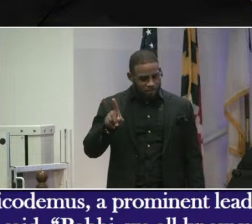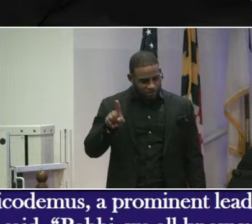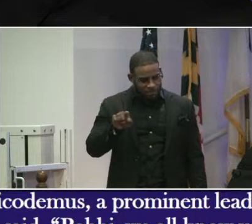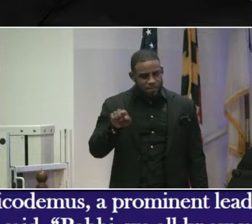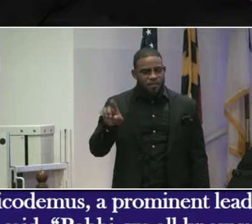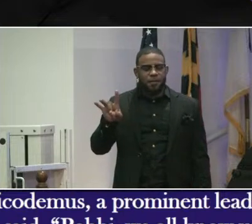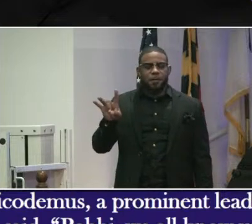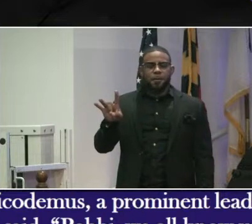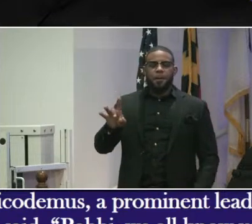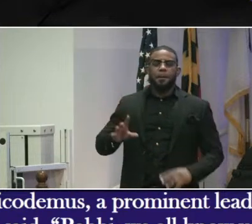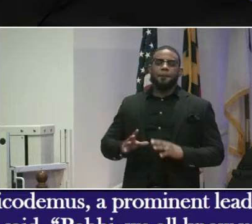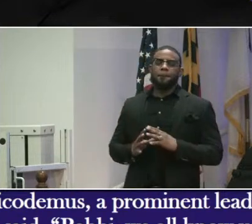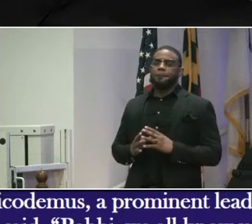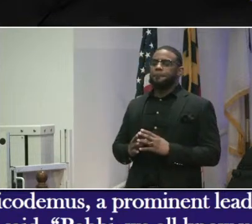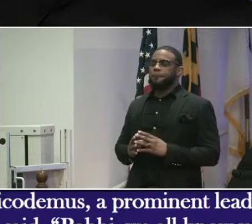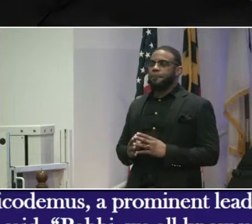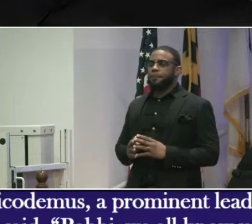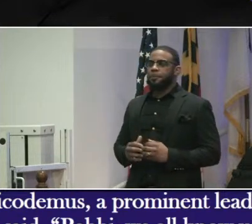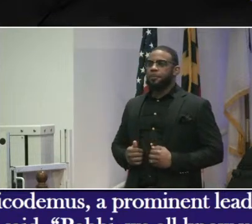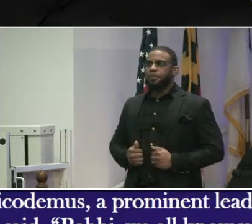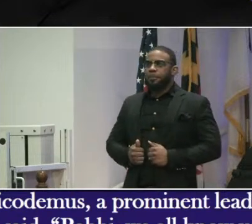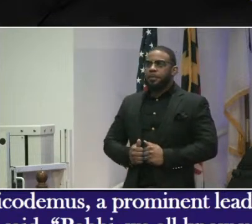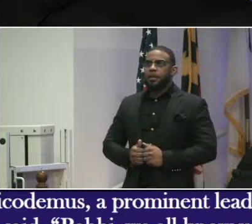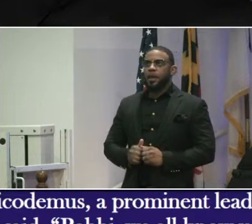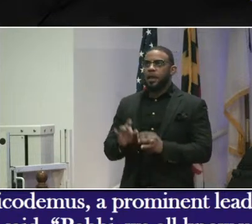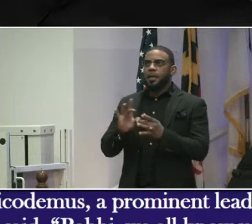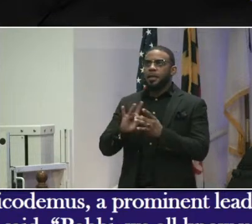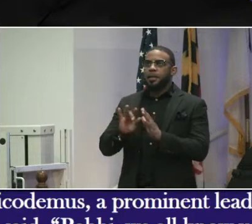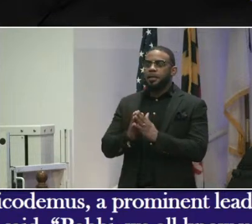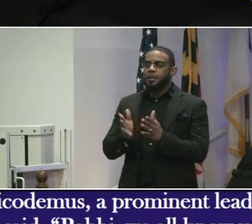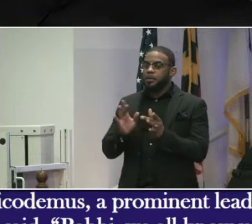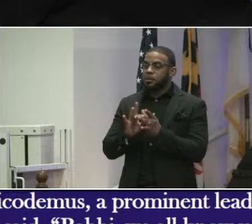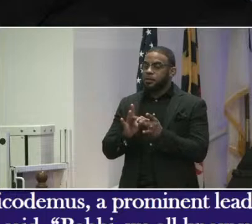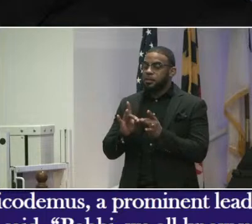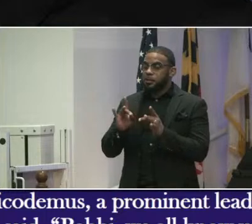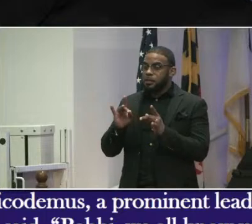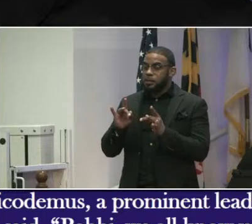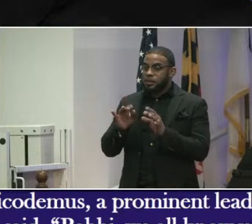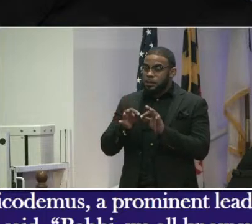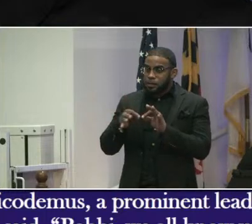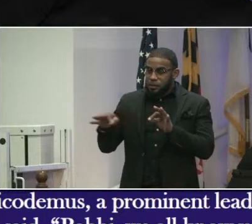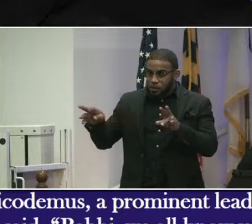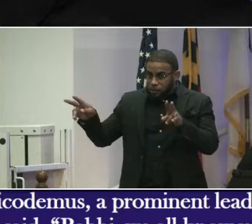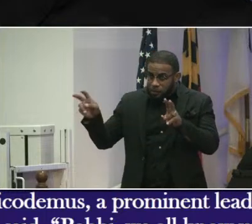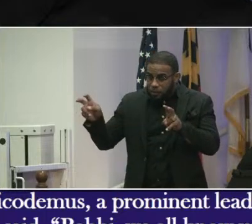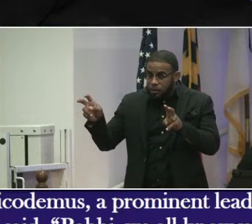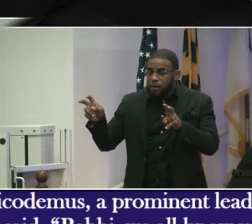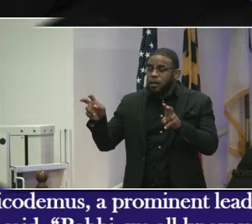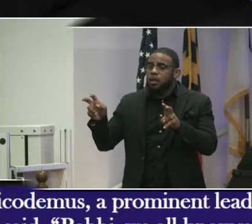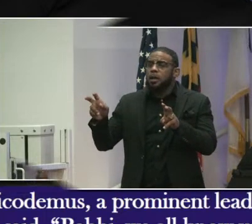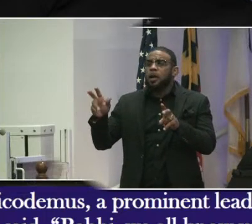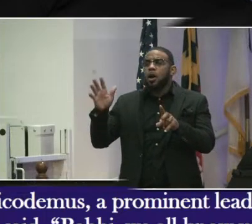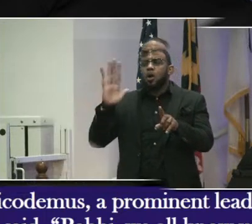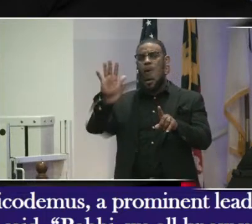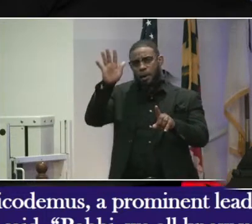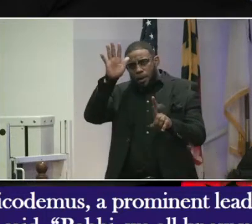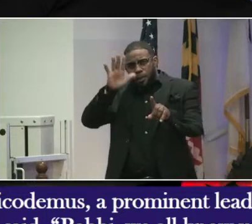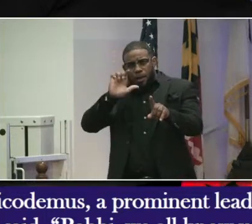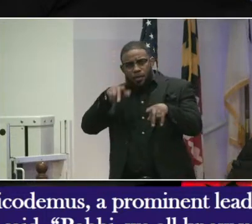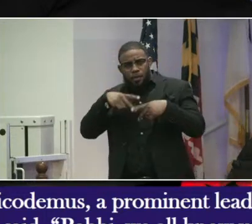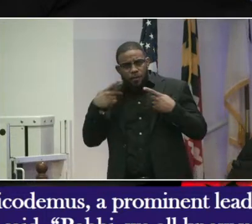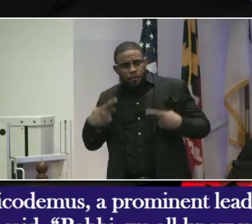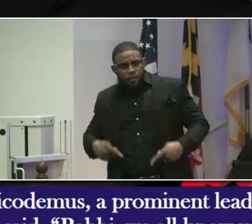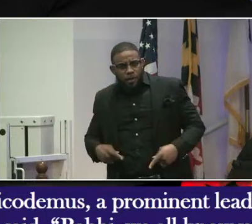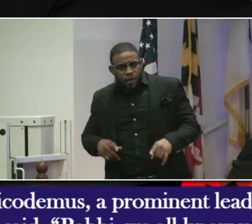verses 1 through 8. The Message Bible says it this way. There was a man of the